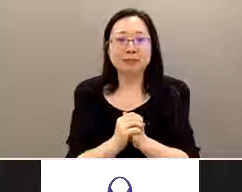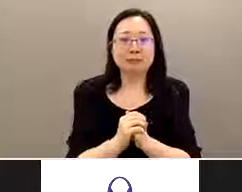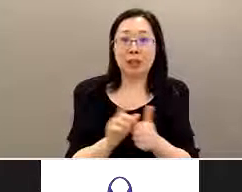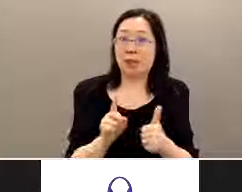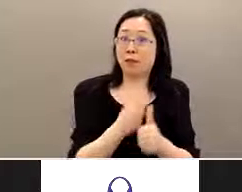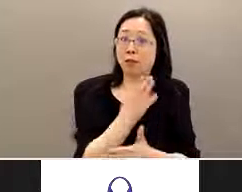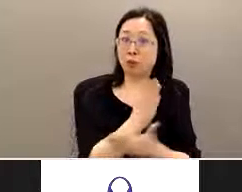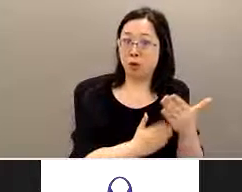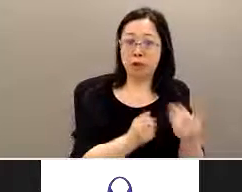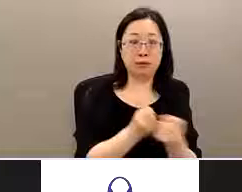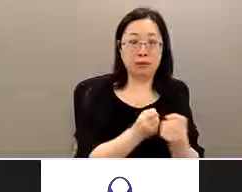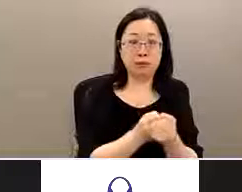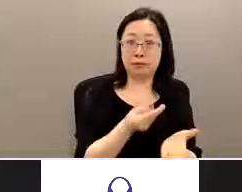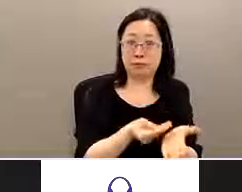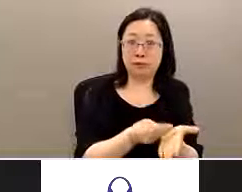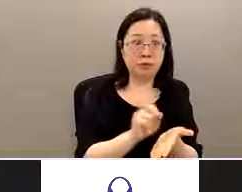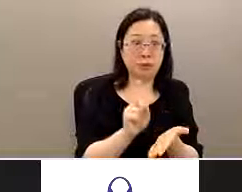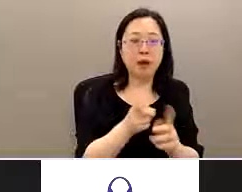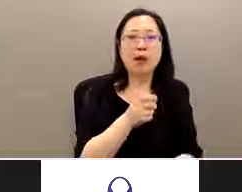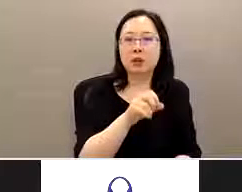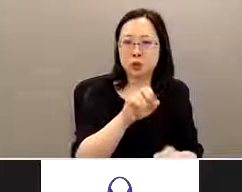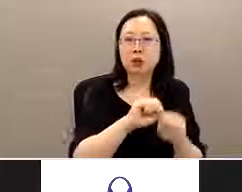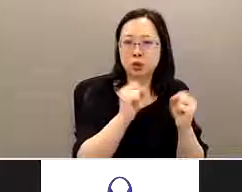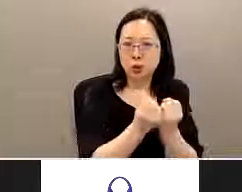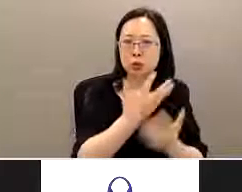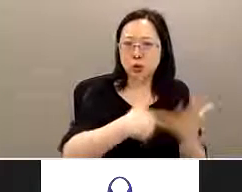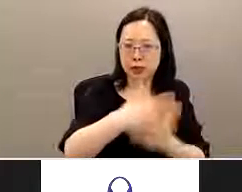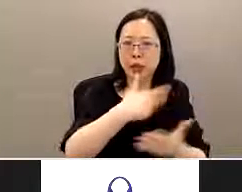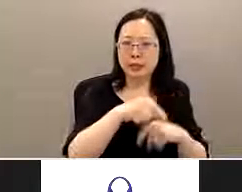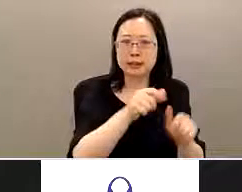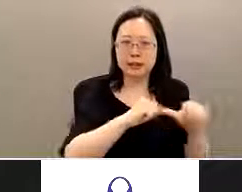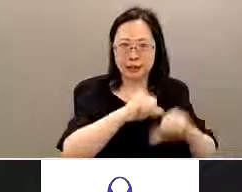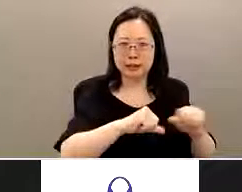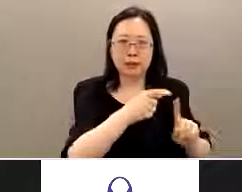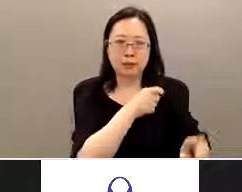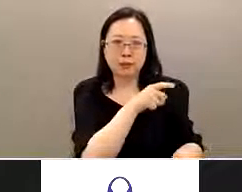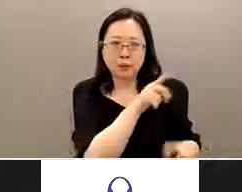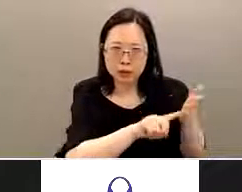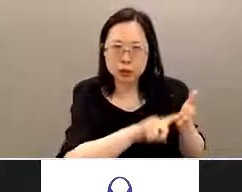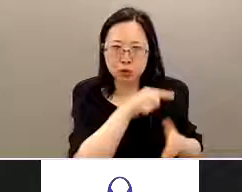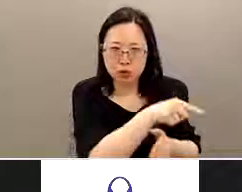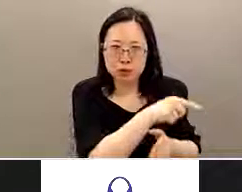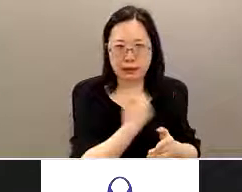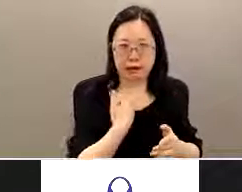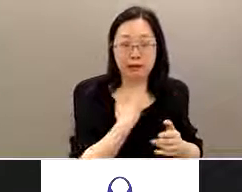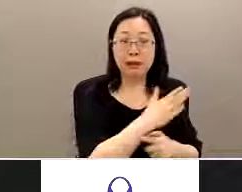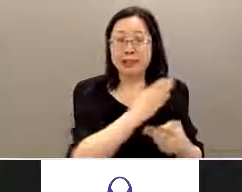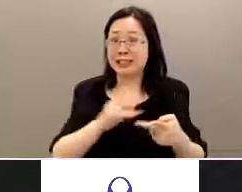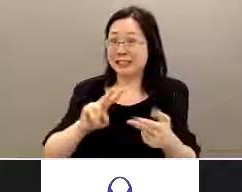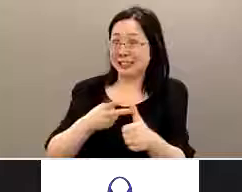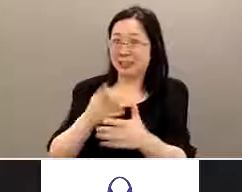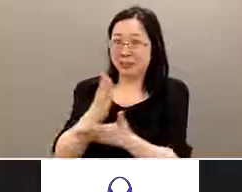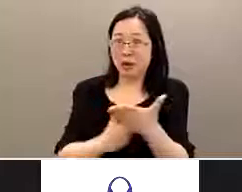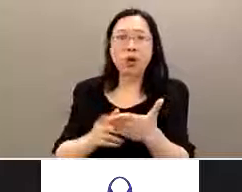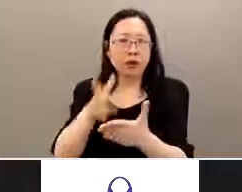funded by the Social Sciences and Humanities Research Council, and the second phase is being funded by NSERC,